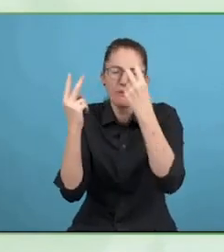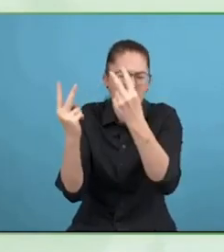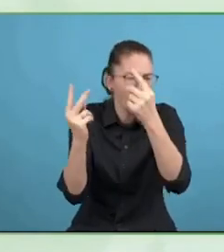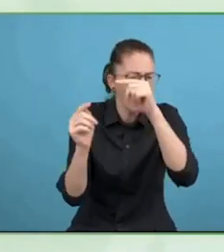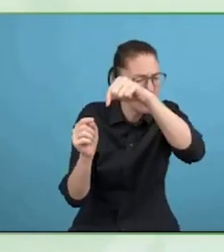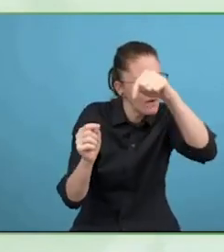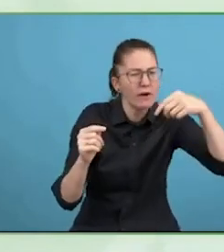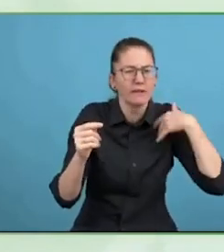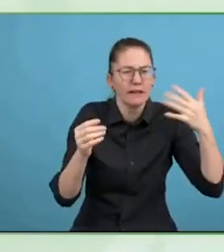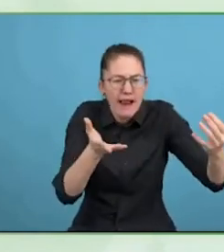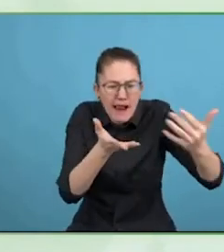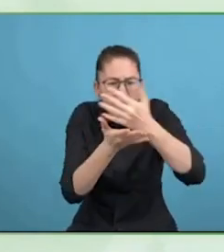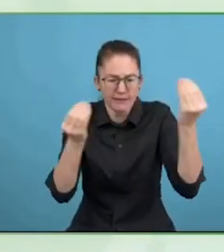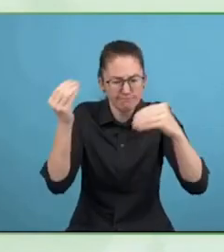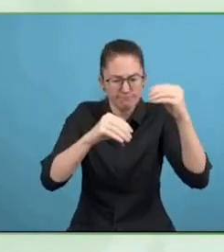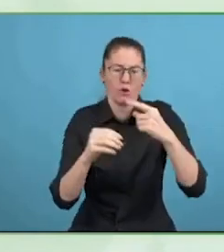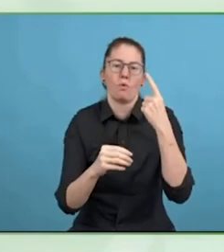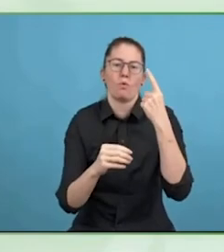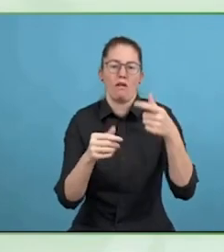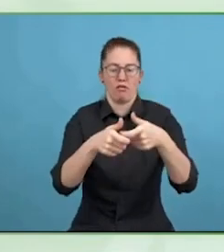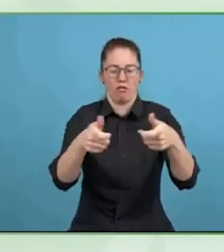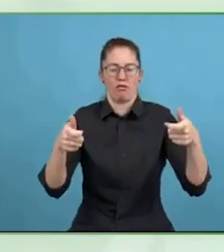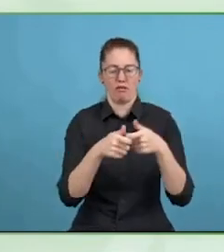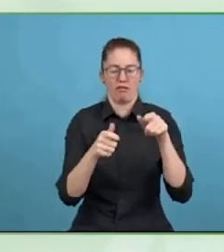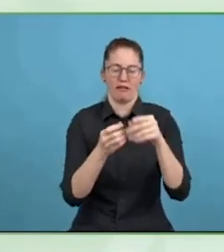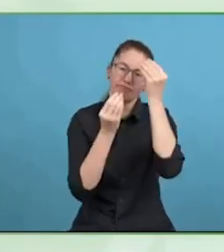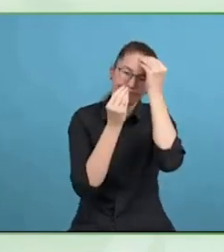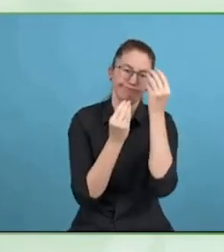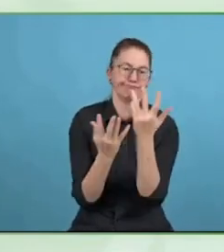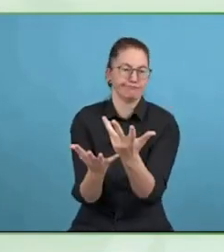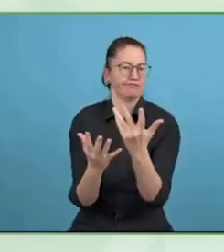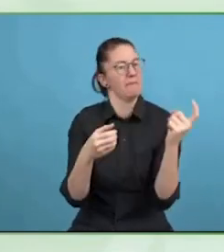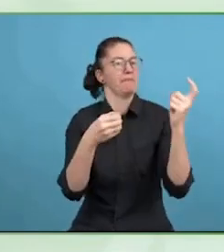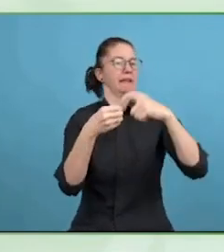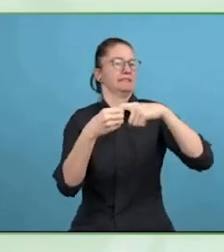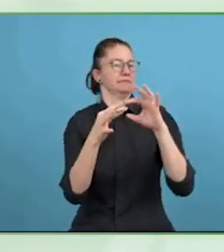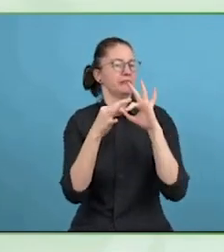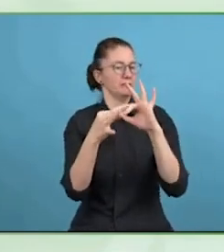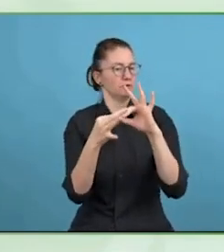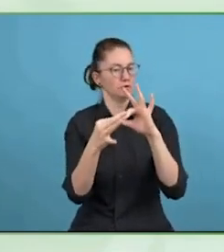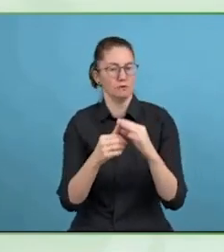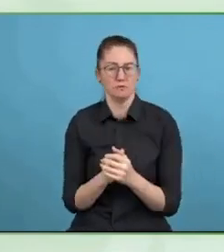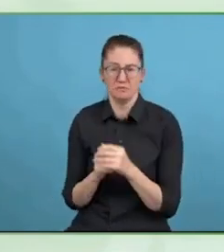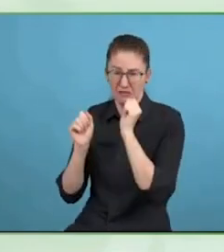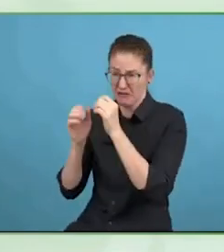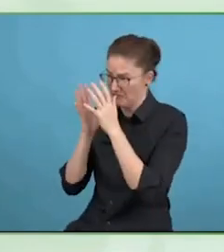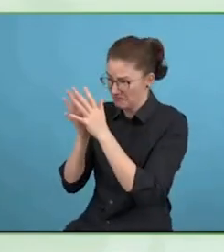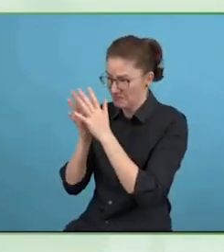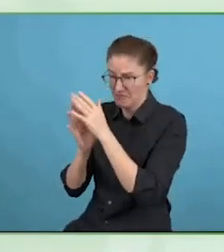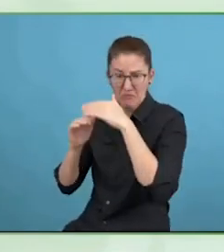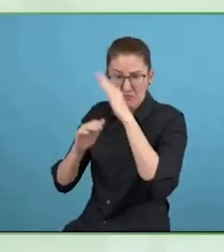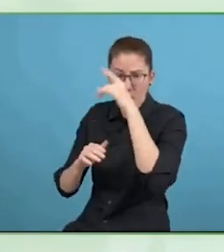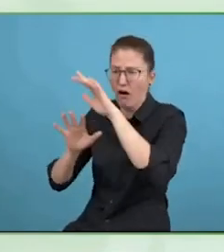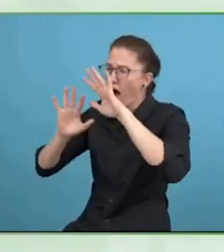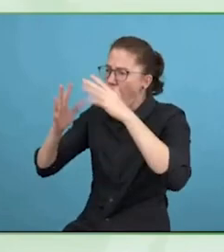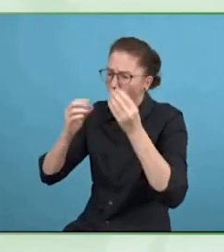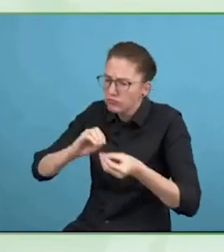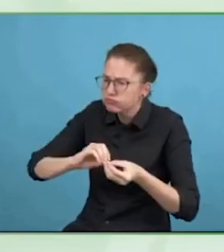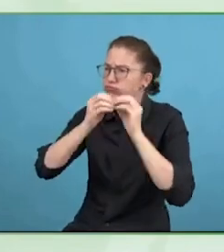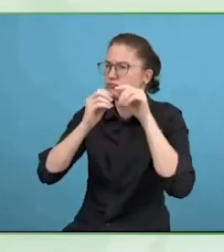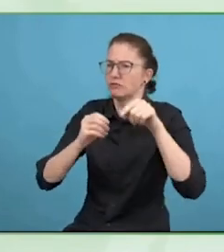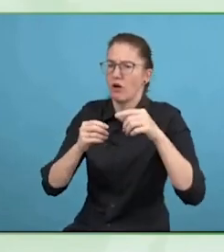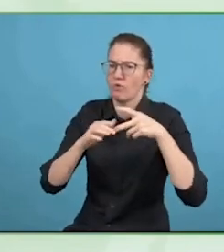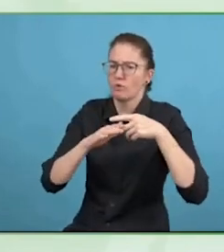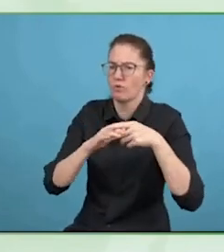advocacy work, and we noticed, well, we always lobby for a participation. We always say